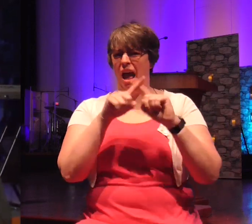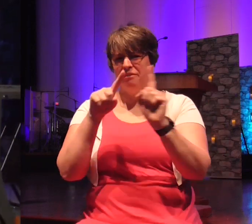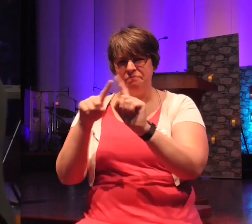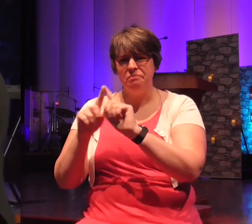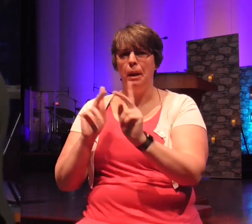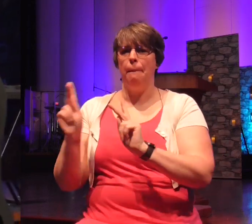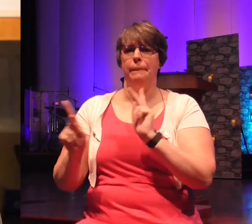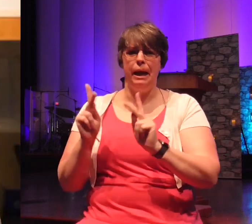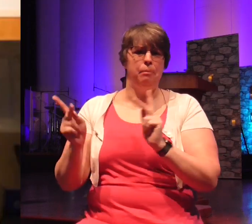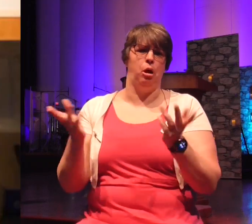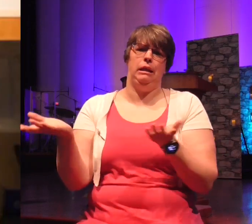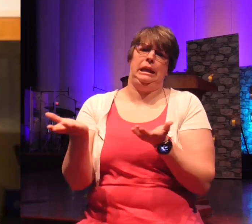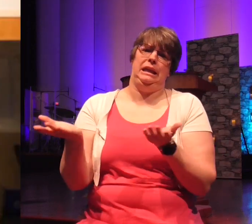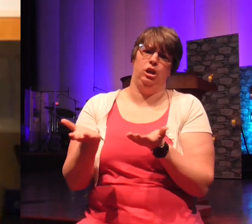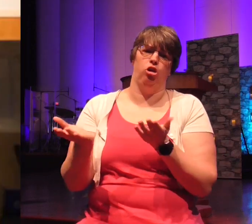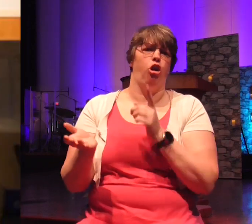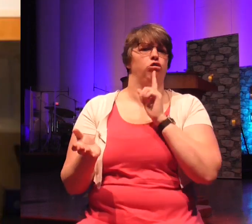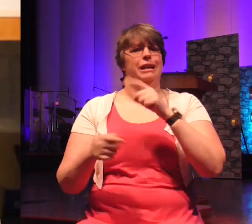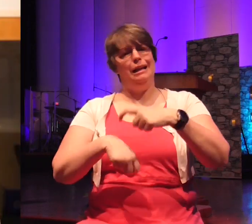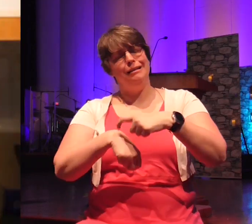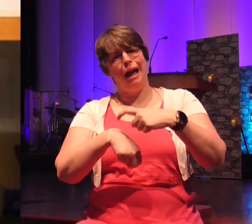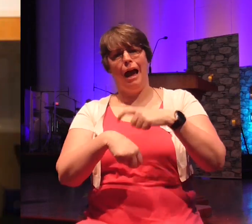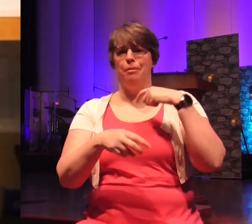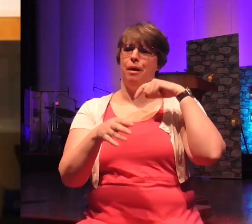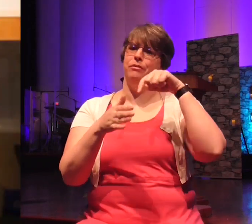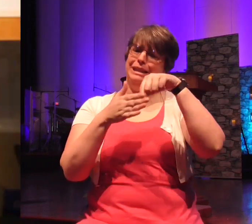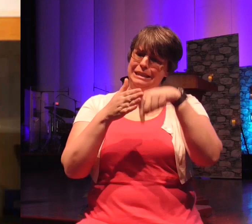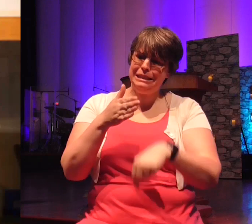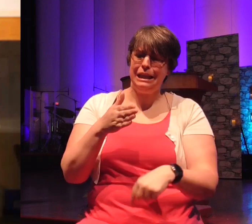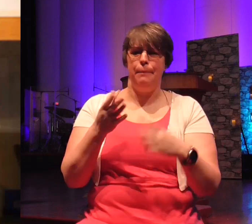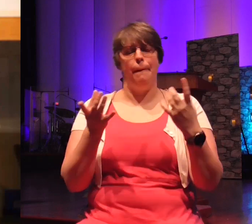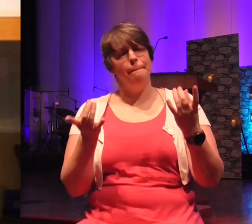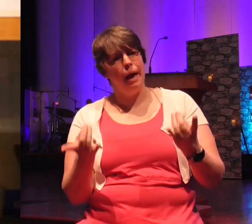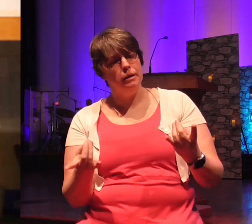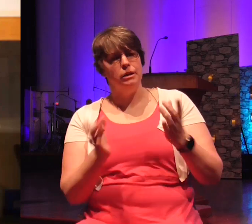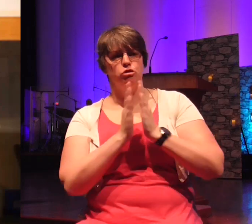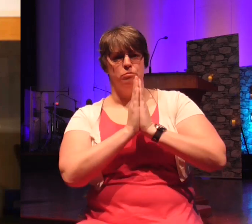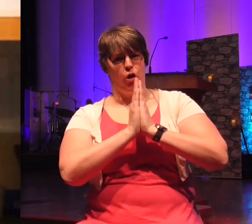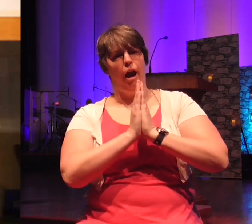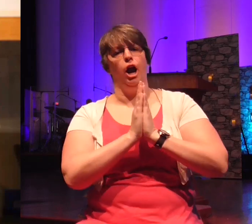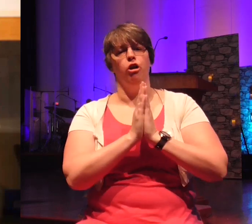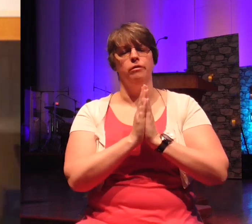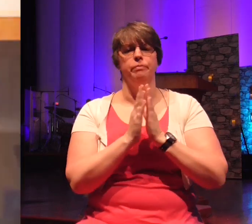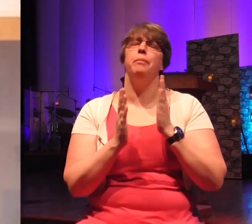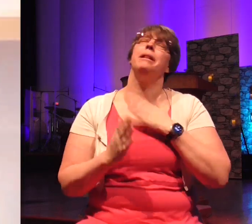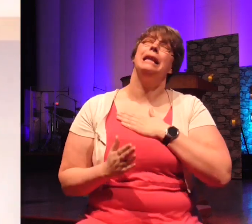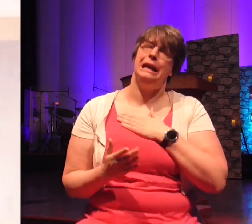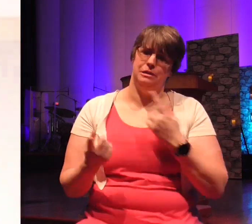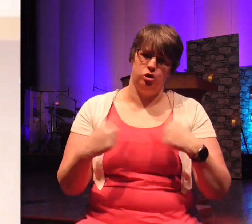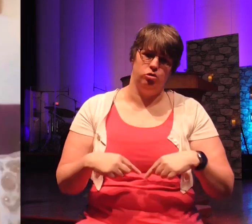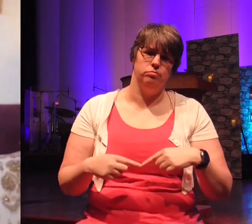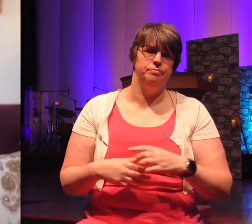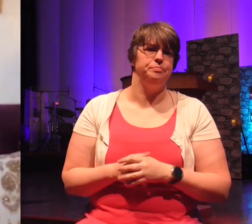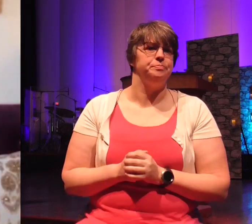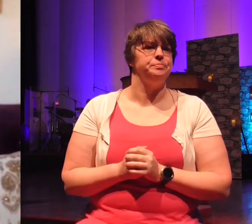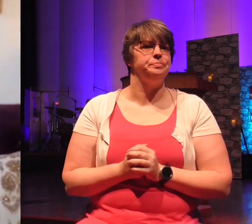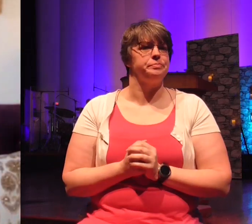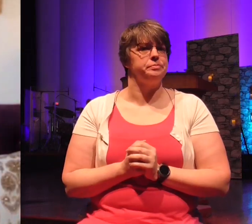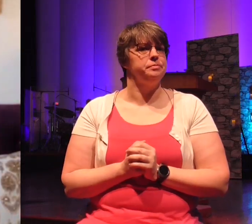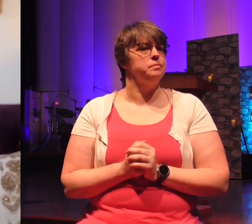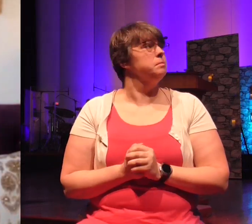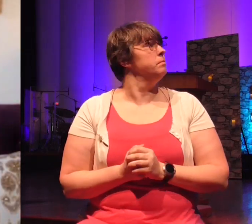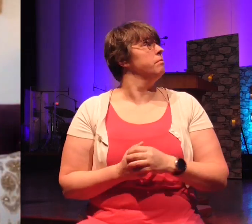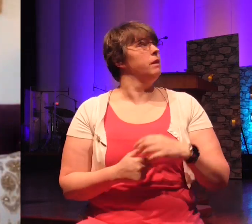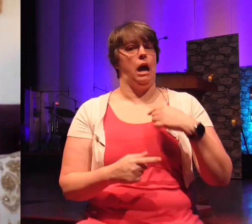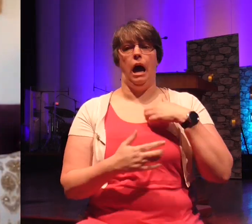and Rob Lowe. It's a time of deepening meditation, prayer, and sacredness. Please be with us. I